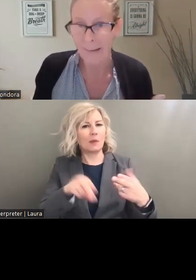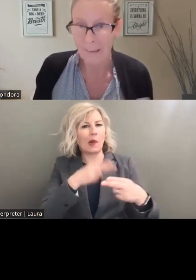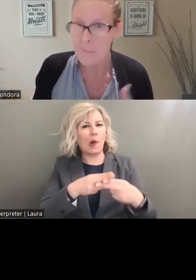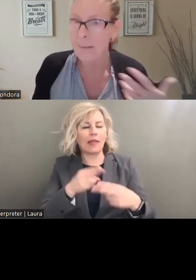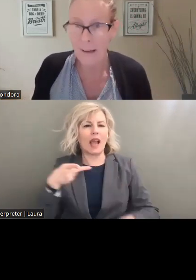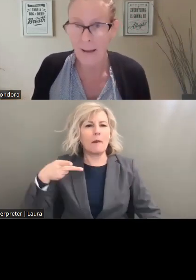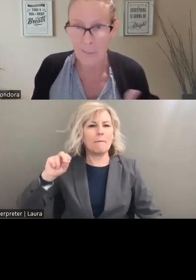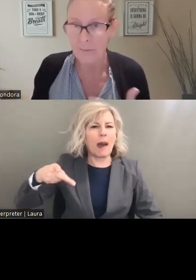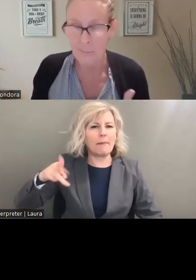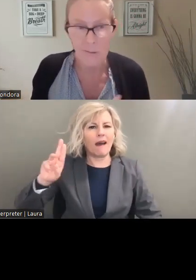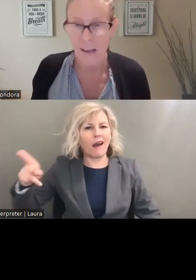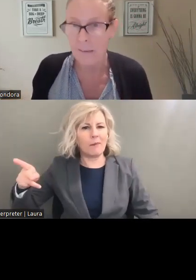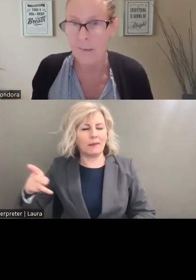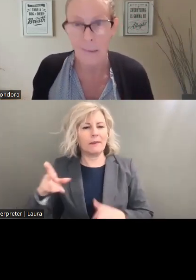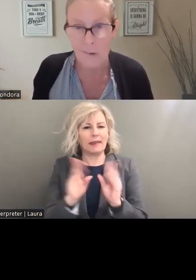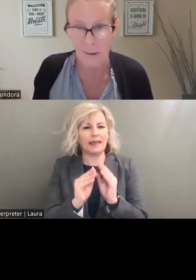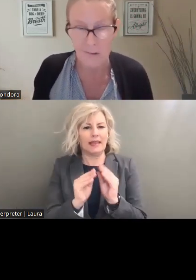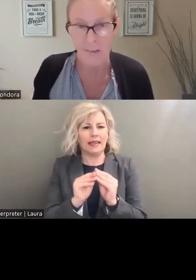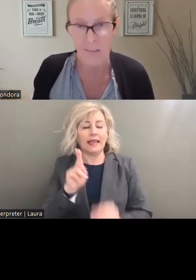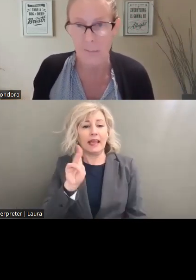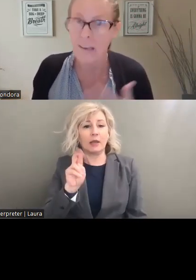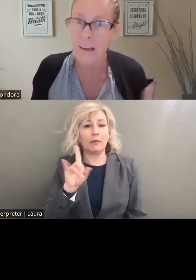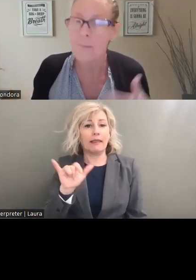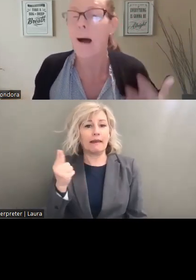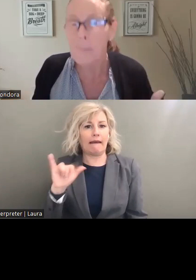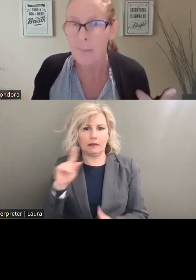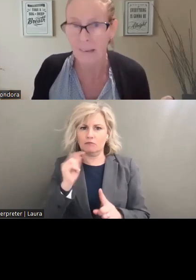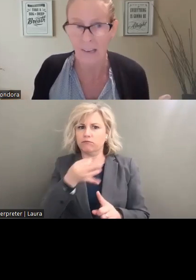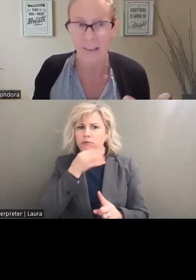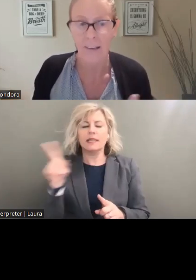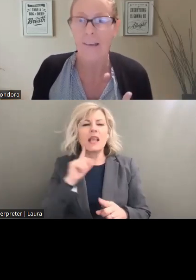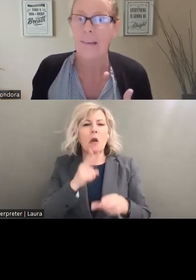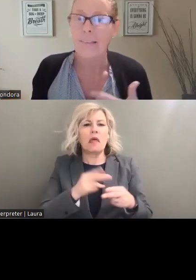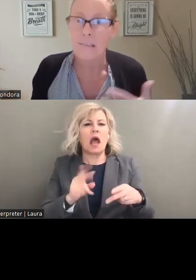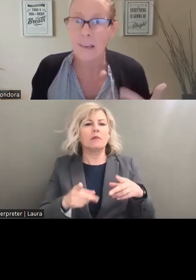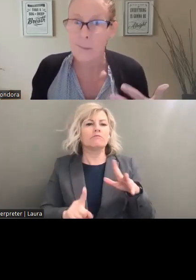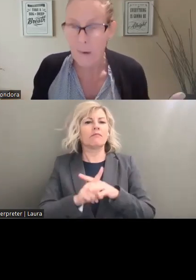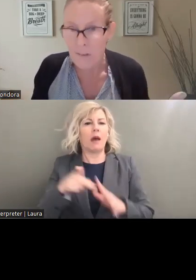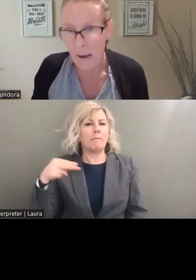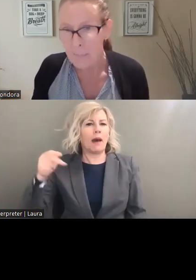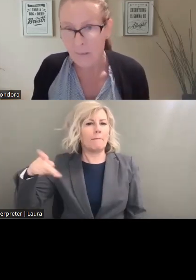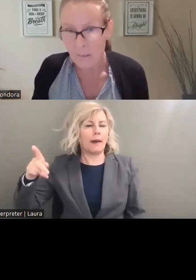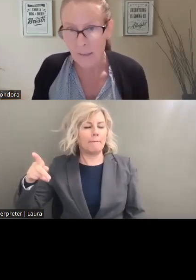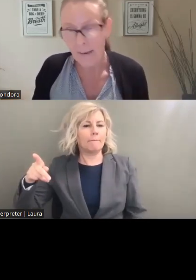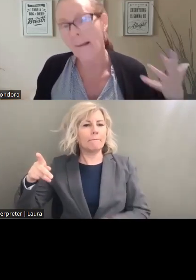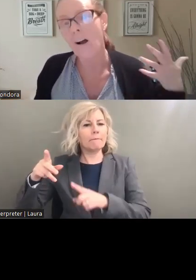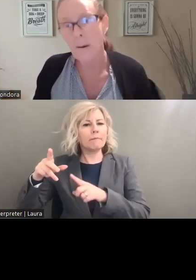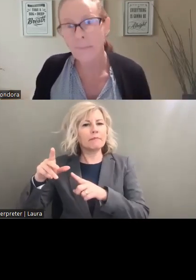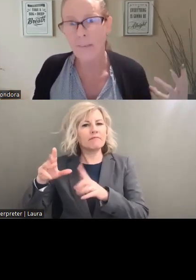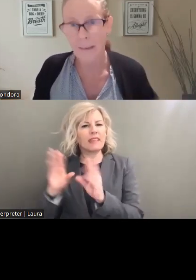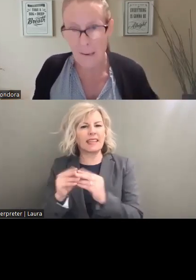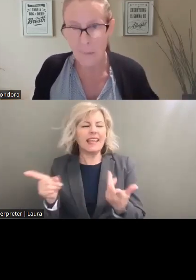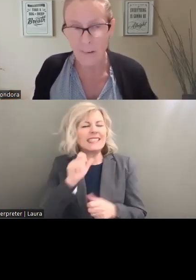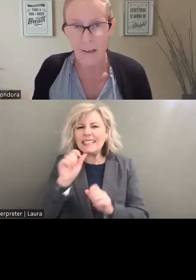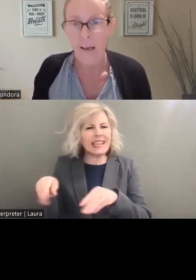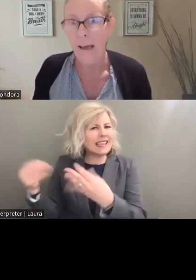pop-up meeting. Kimberly Guy, one of our most talented peer specialists here, would say that's a pop-up meeting. It doesn't give a person an opportunity to kind of come